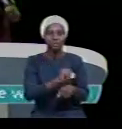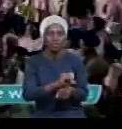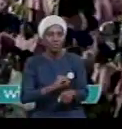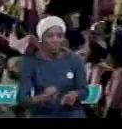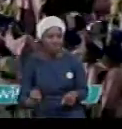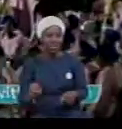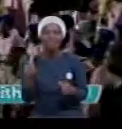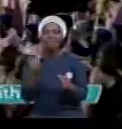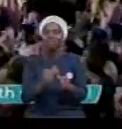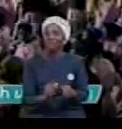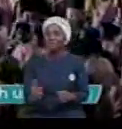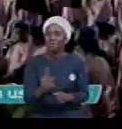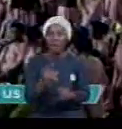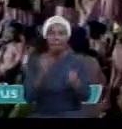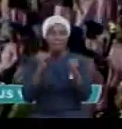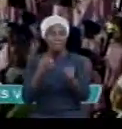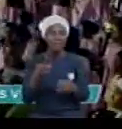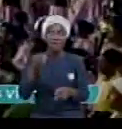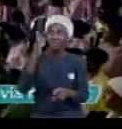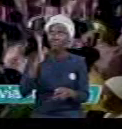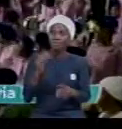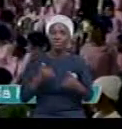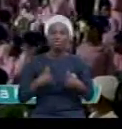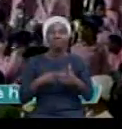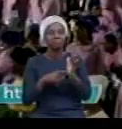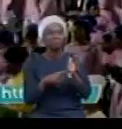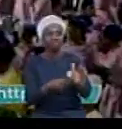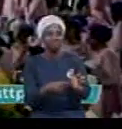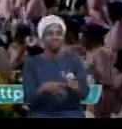Everywhere the power of God has manifested.